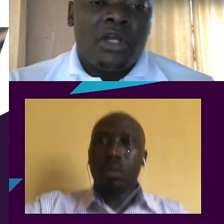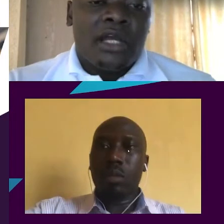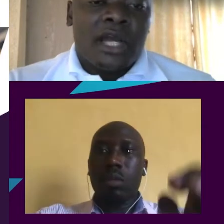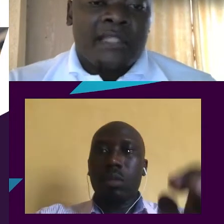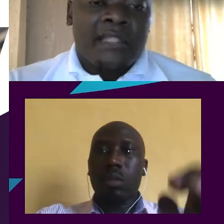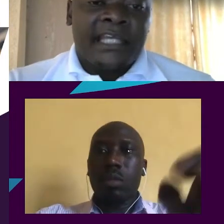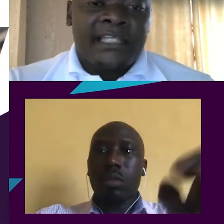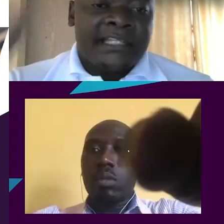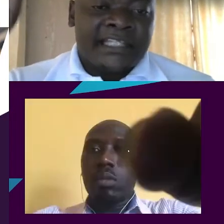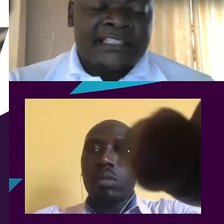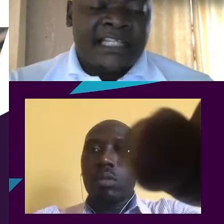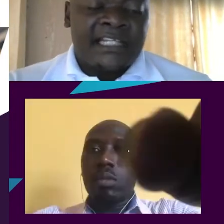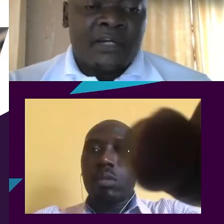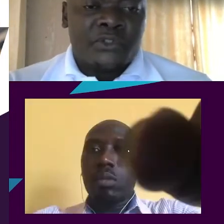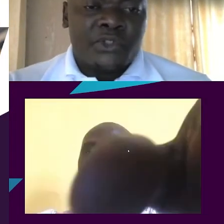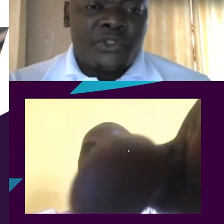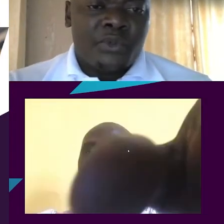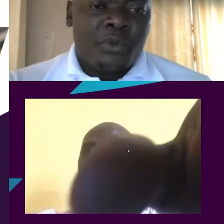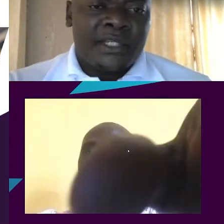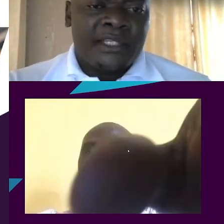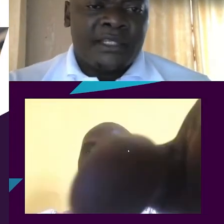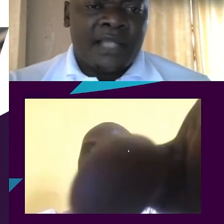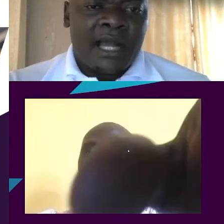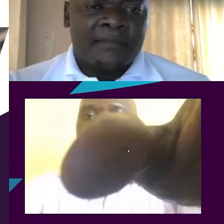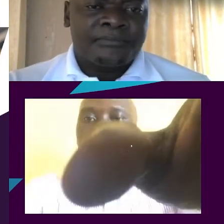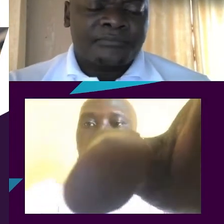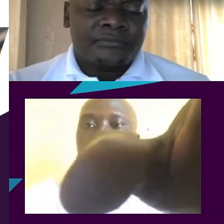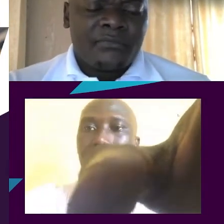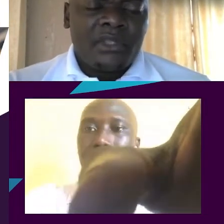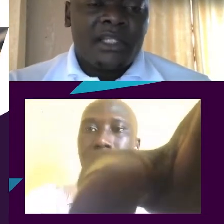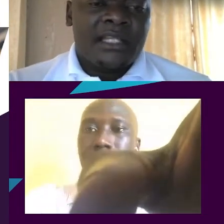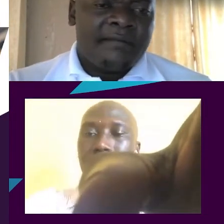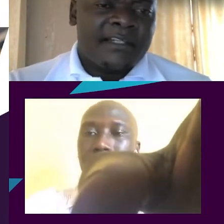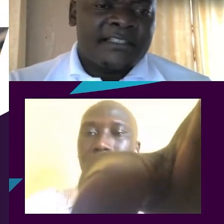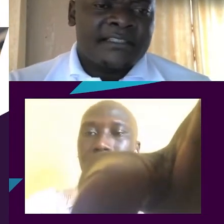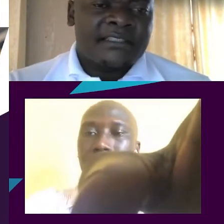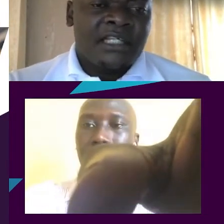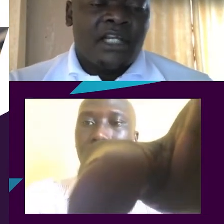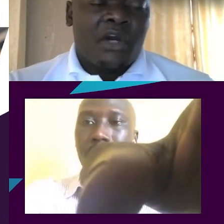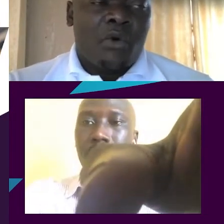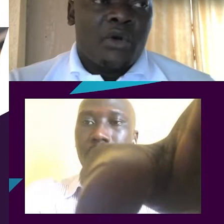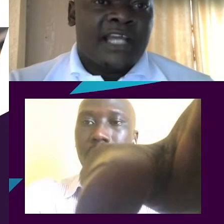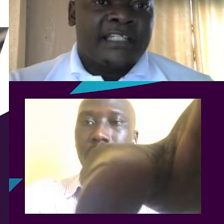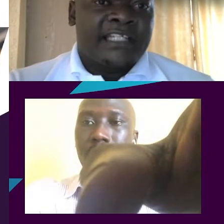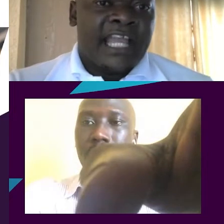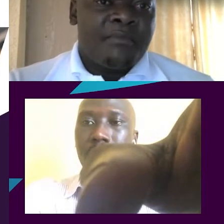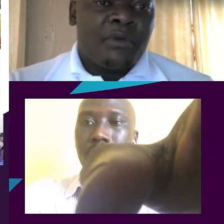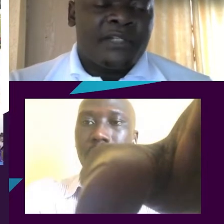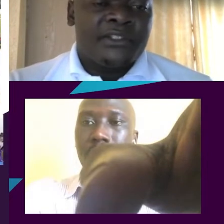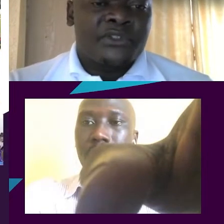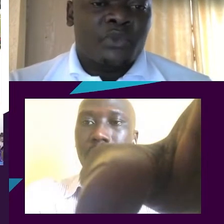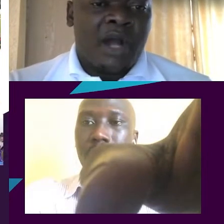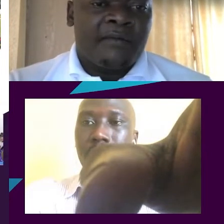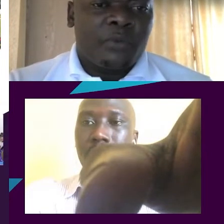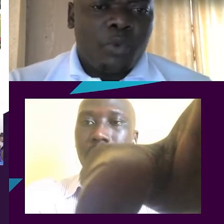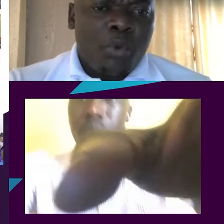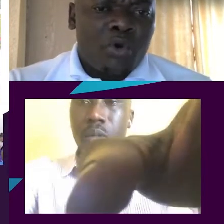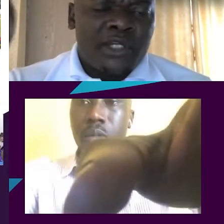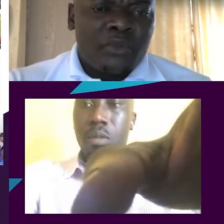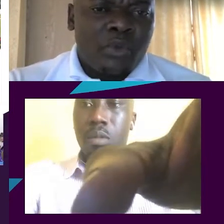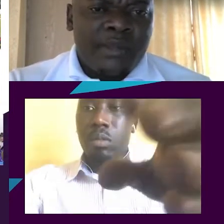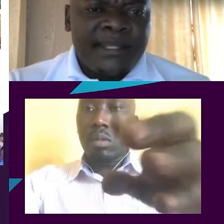football. There, in next slide, I will show you. In governance, gone a time when you used to